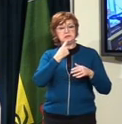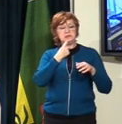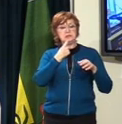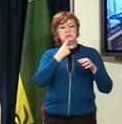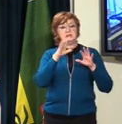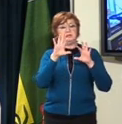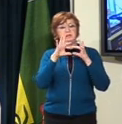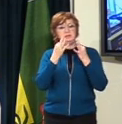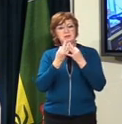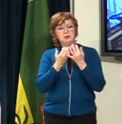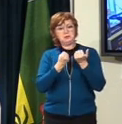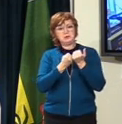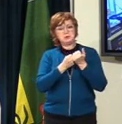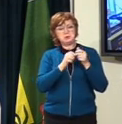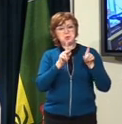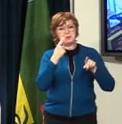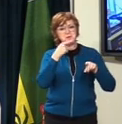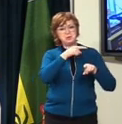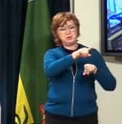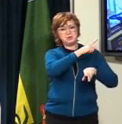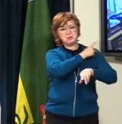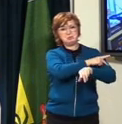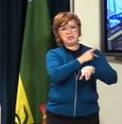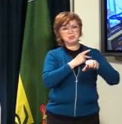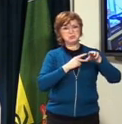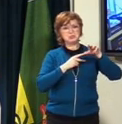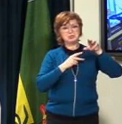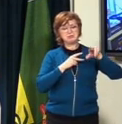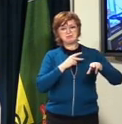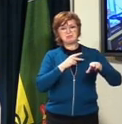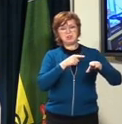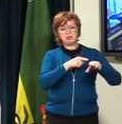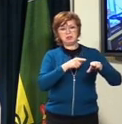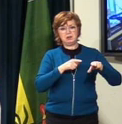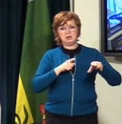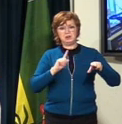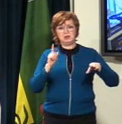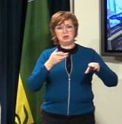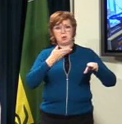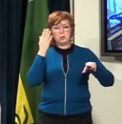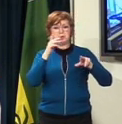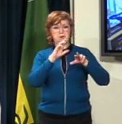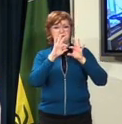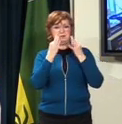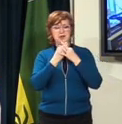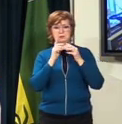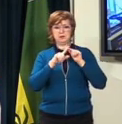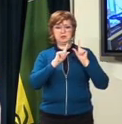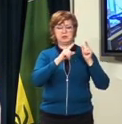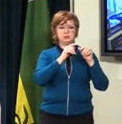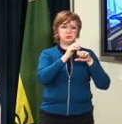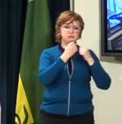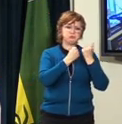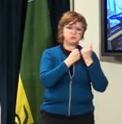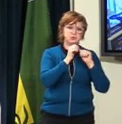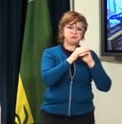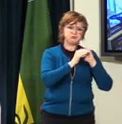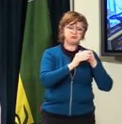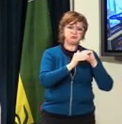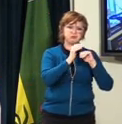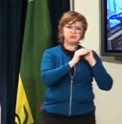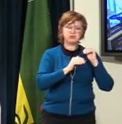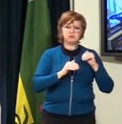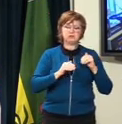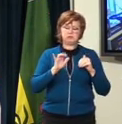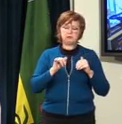really benefit from families being present in all of our facilities, and the fact that we can't do that right now because we need